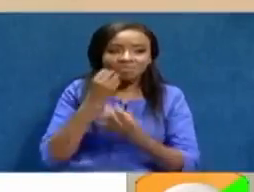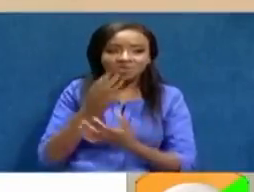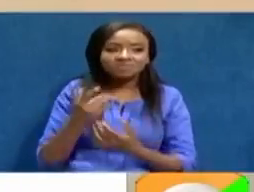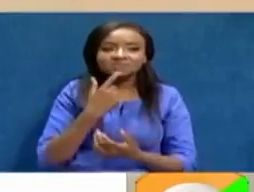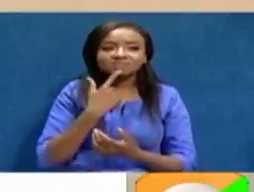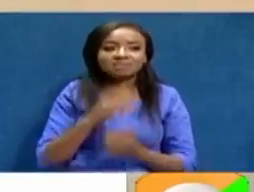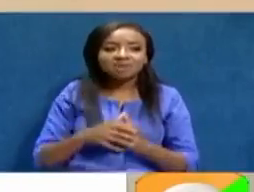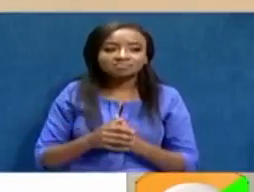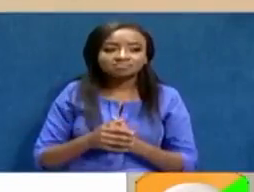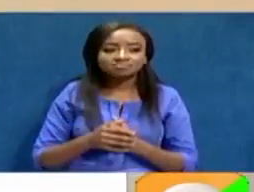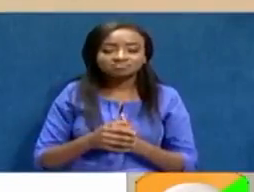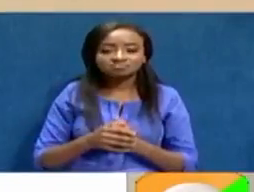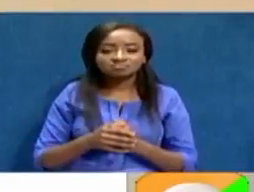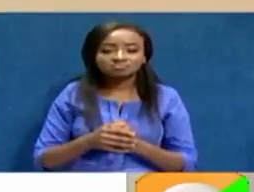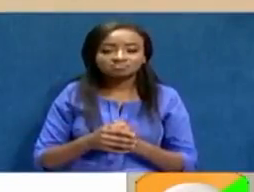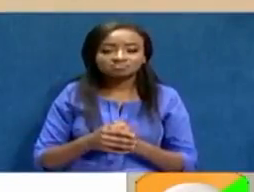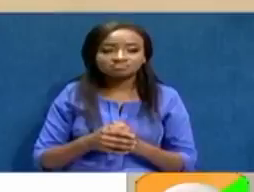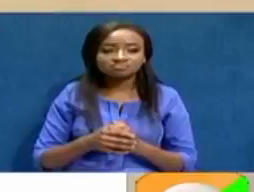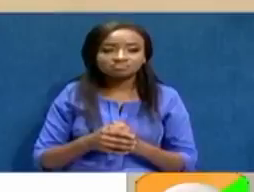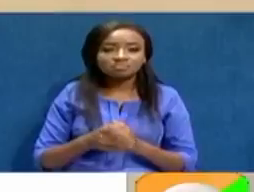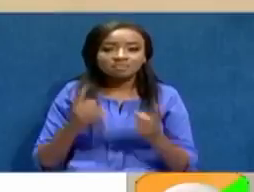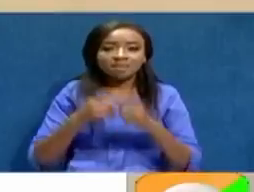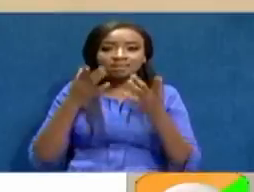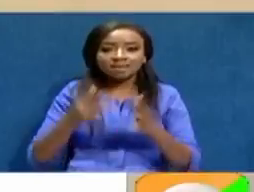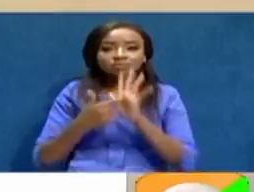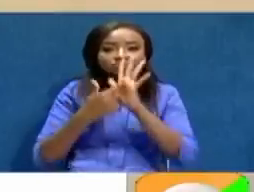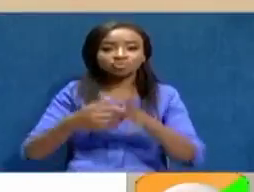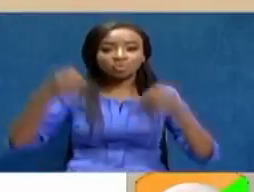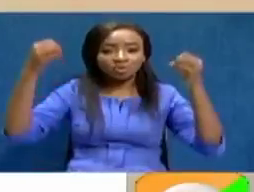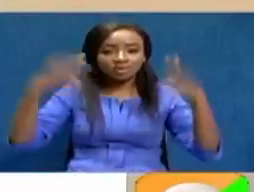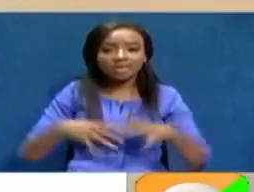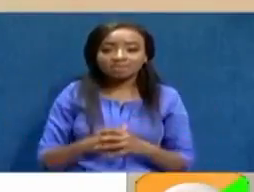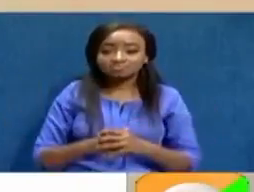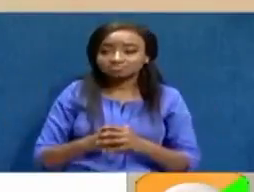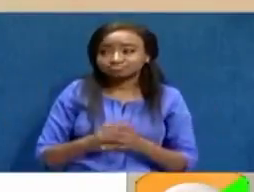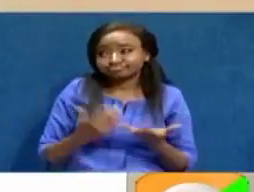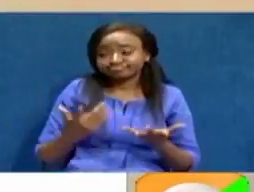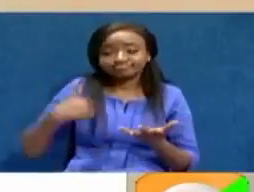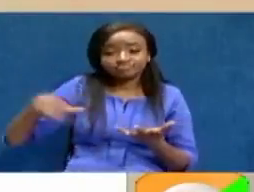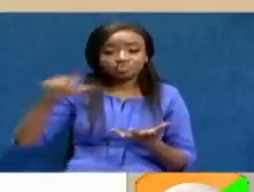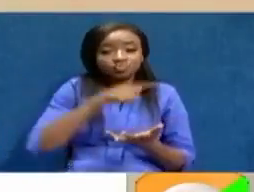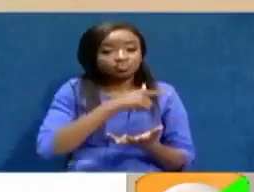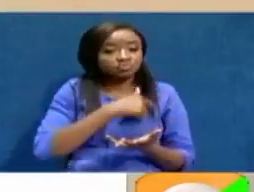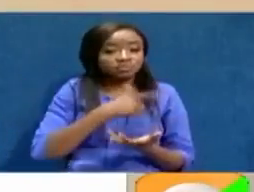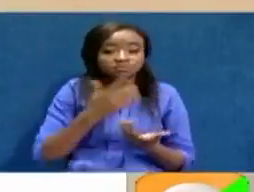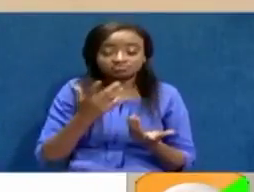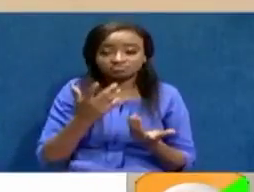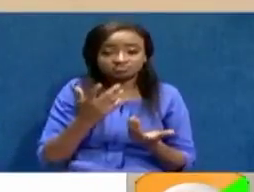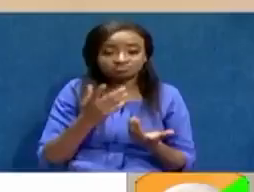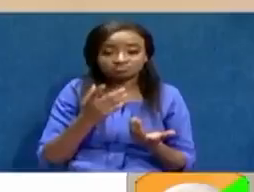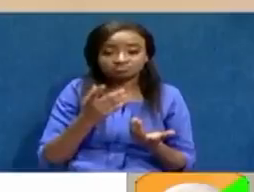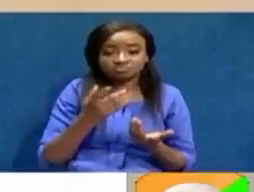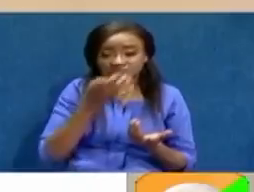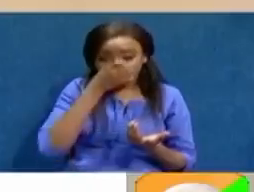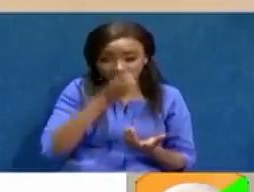somewhat placed on the back burner. But now it is clear we can no longer kick the can down the road.